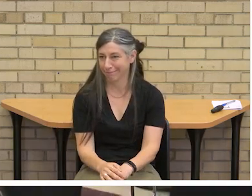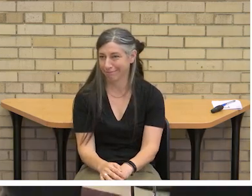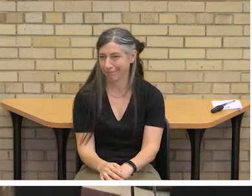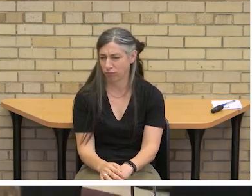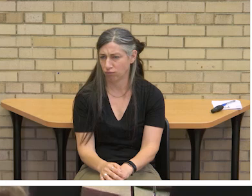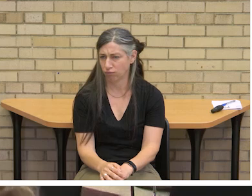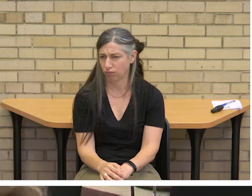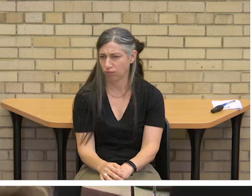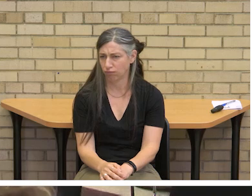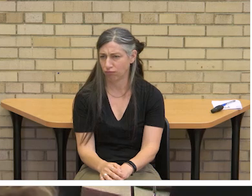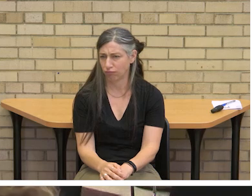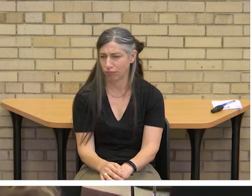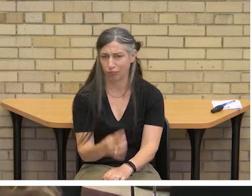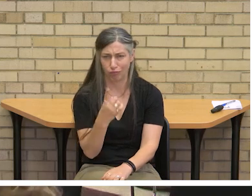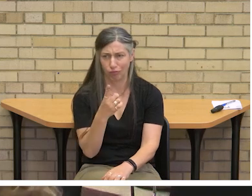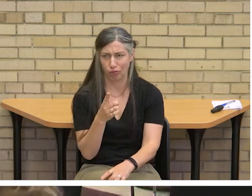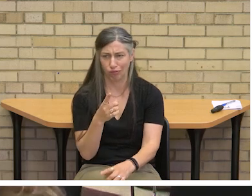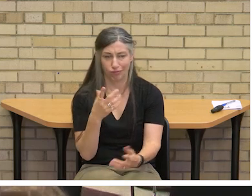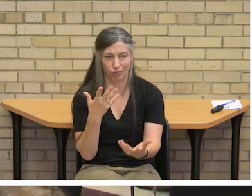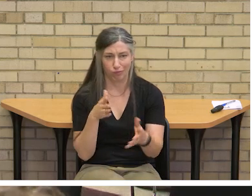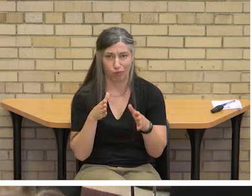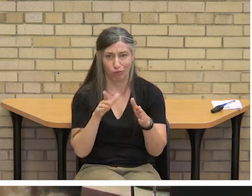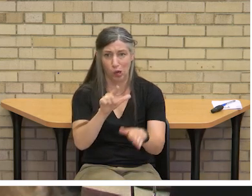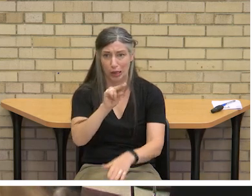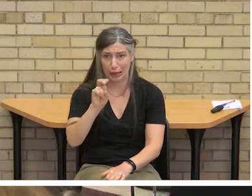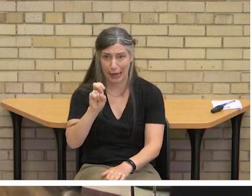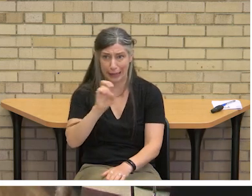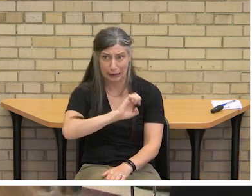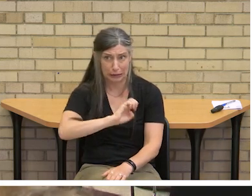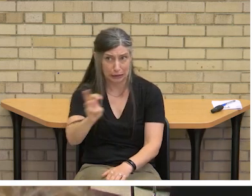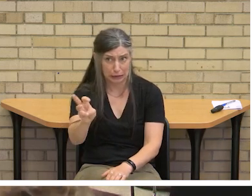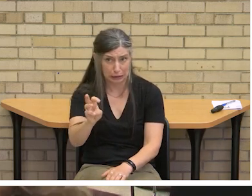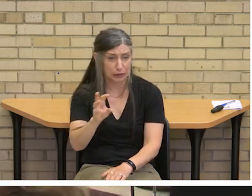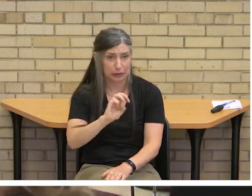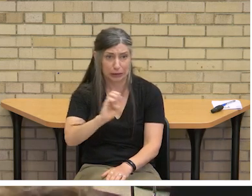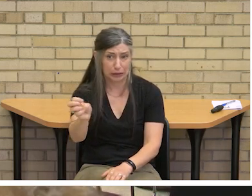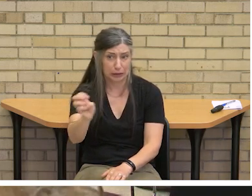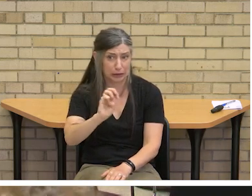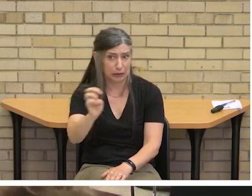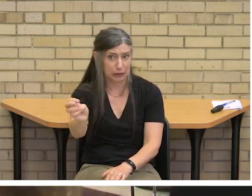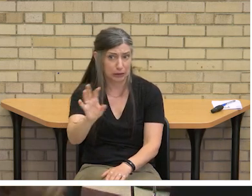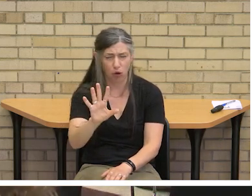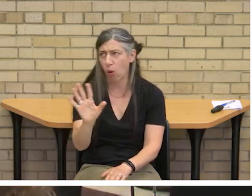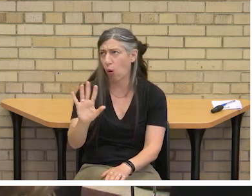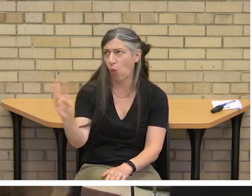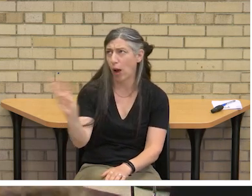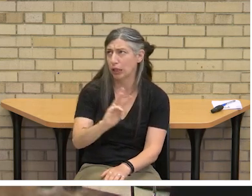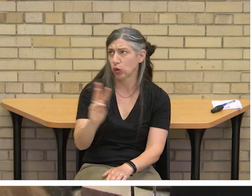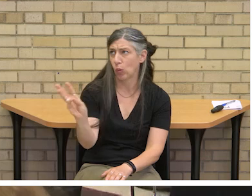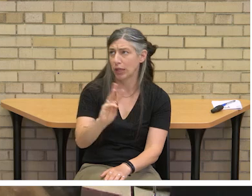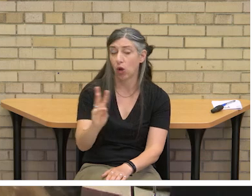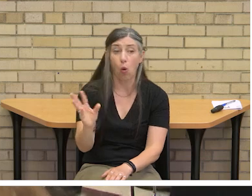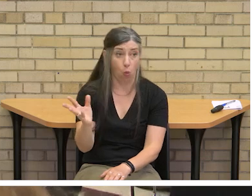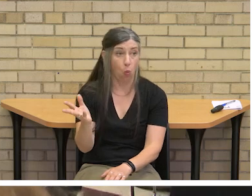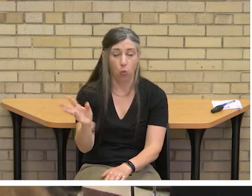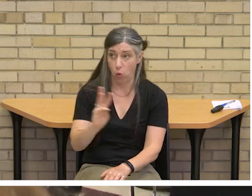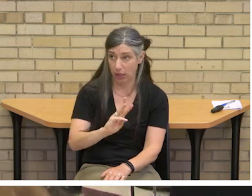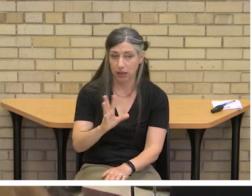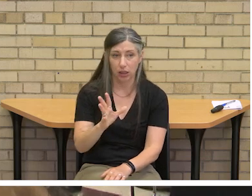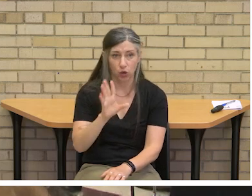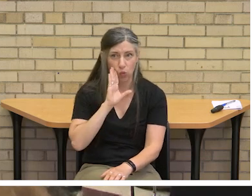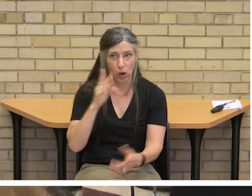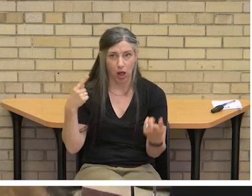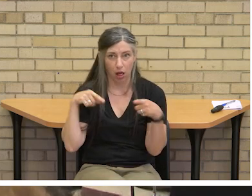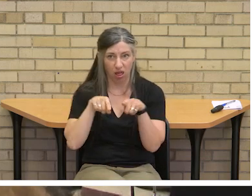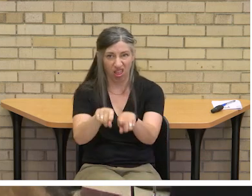So in light of the single lane going eastbound, I think the single lane is eastbound? Westbound. Are you going to have a merge